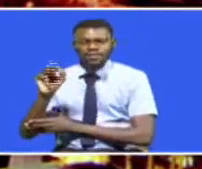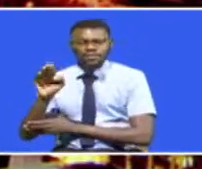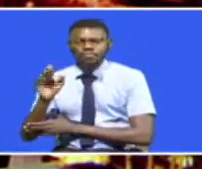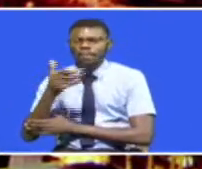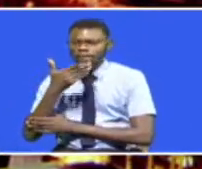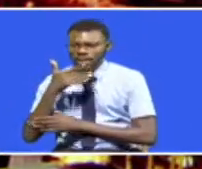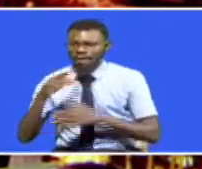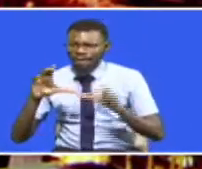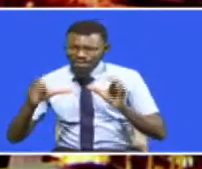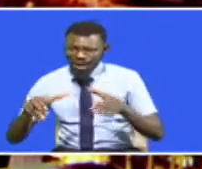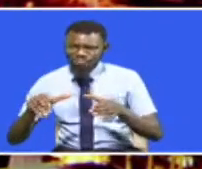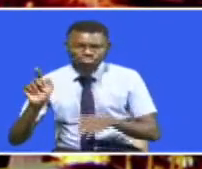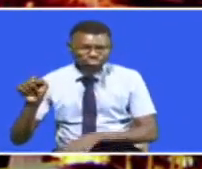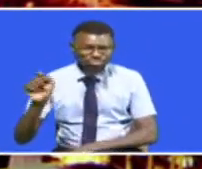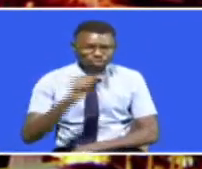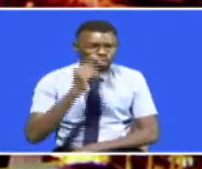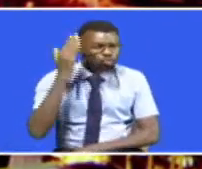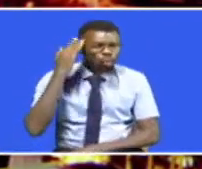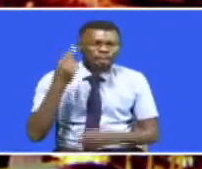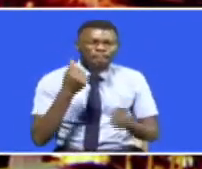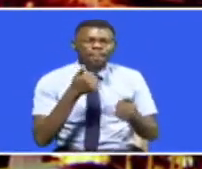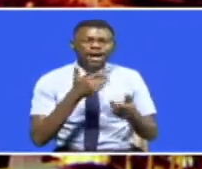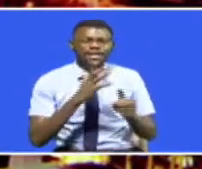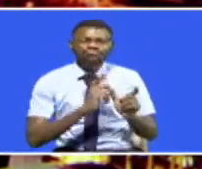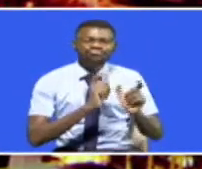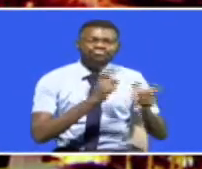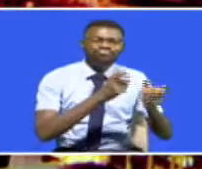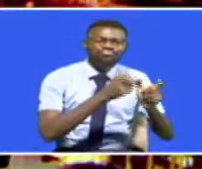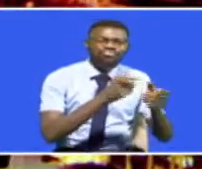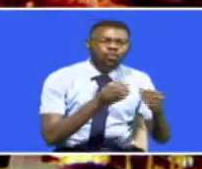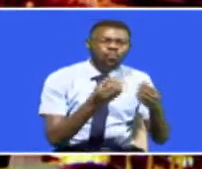be getting from the deal so as to promote transparency.